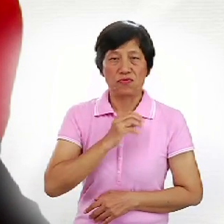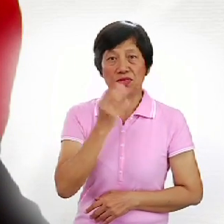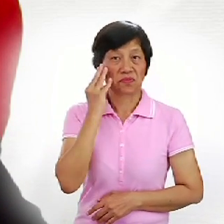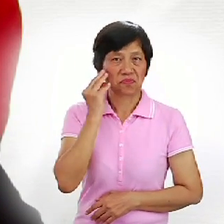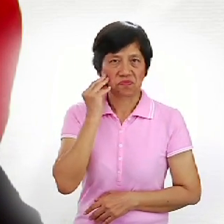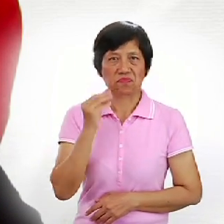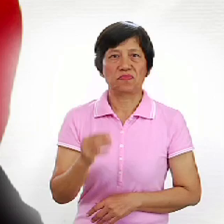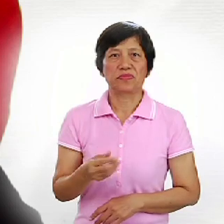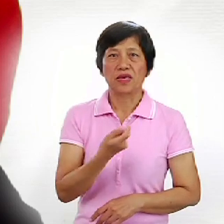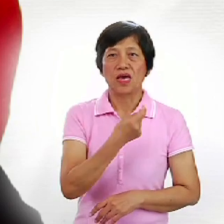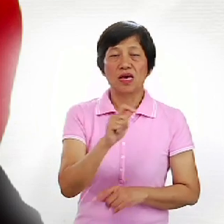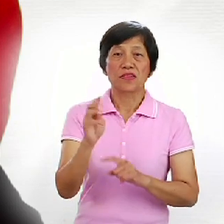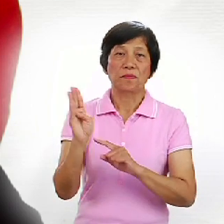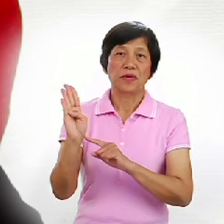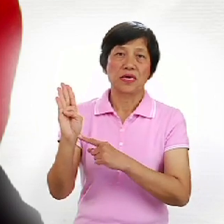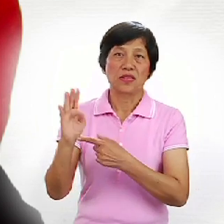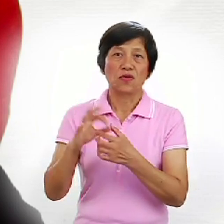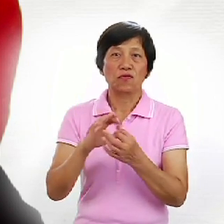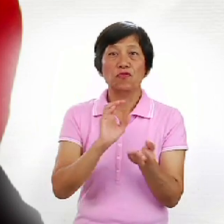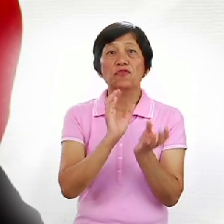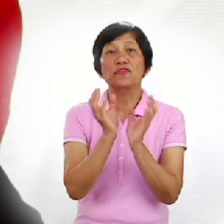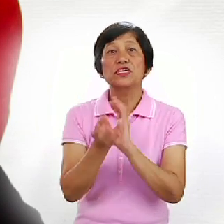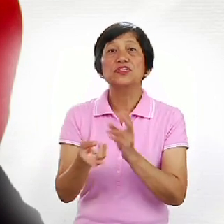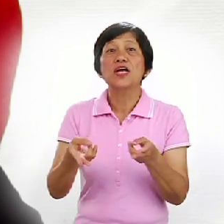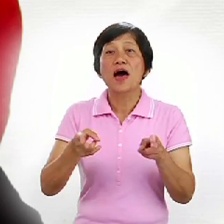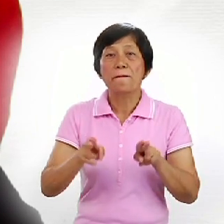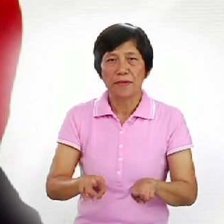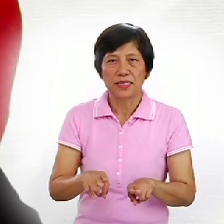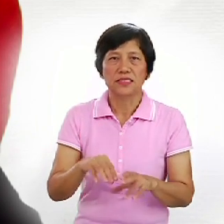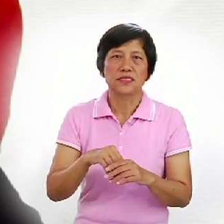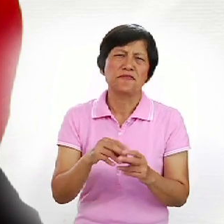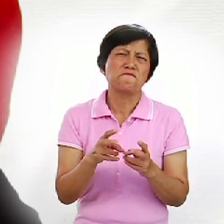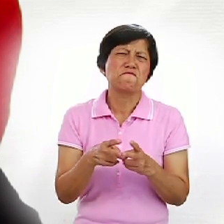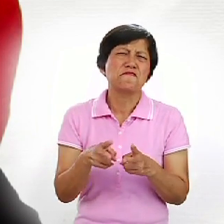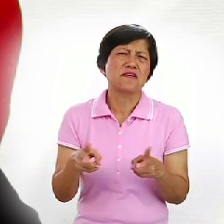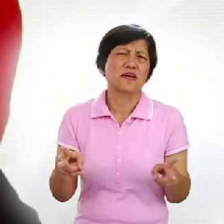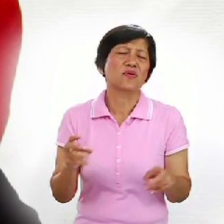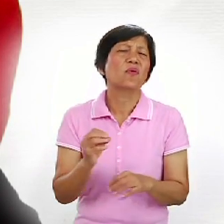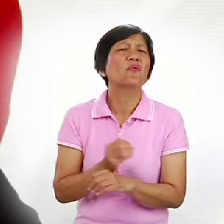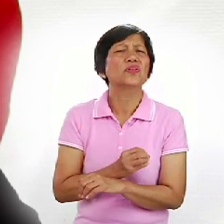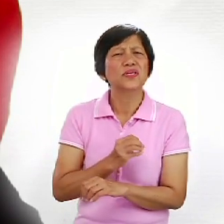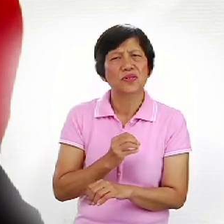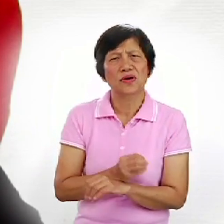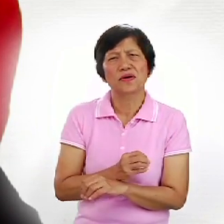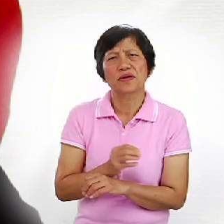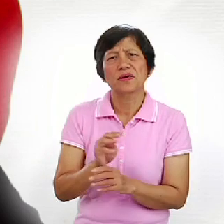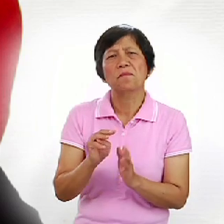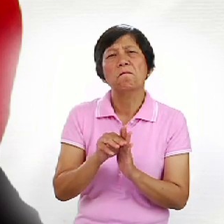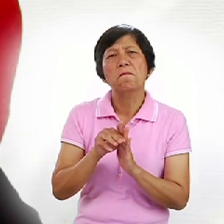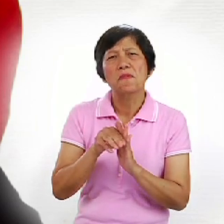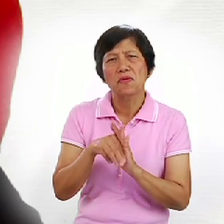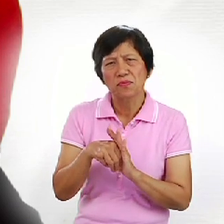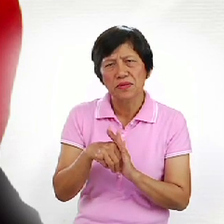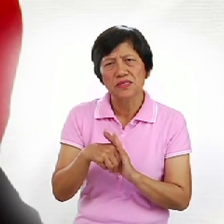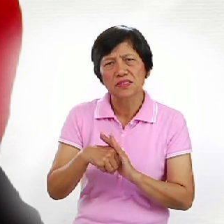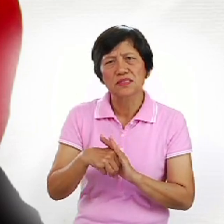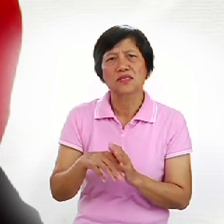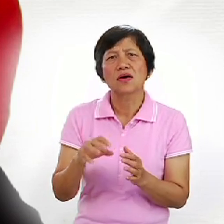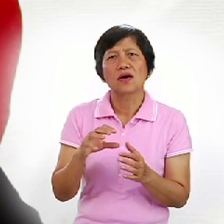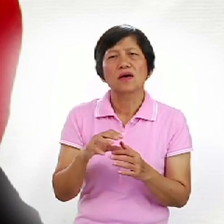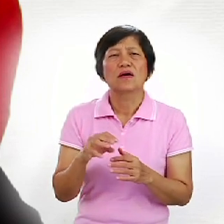of conversion happens in very ordinary moments,